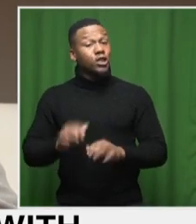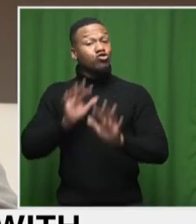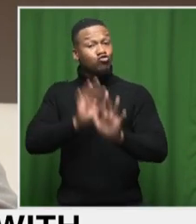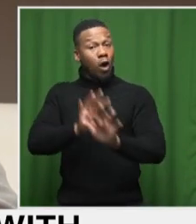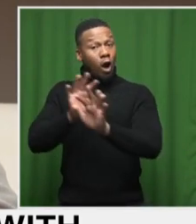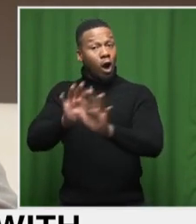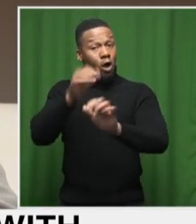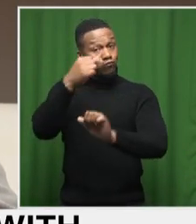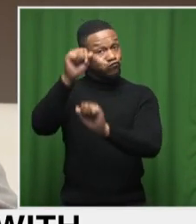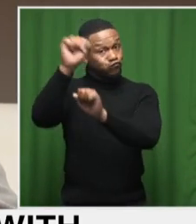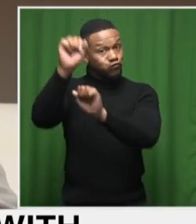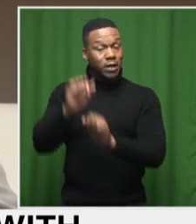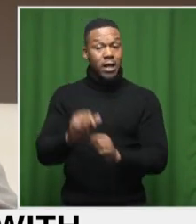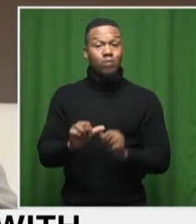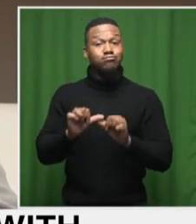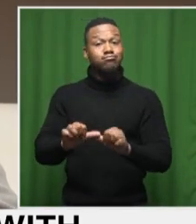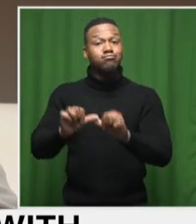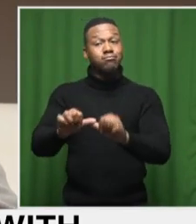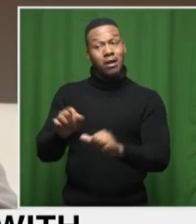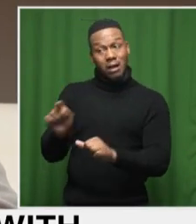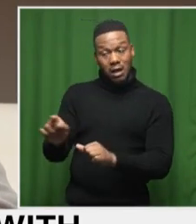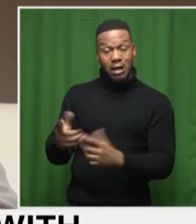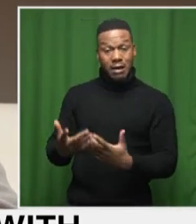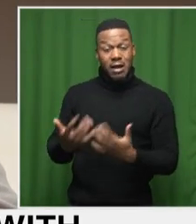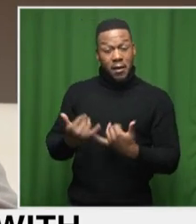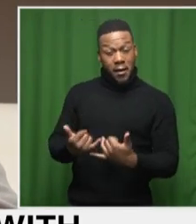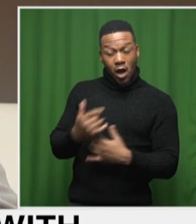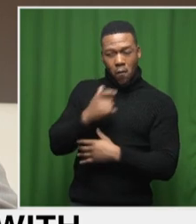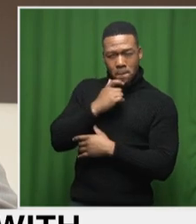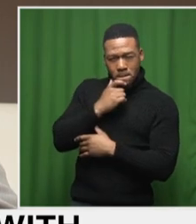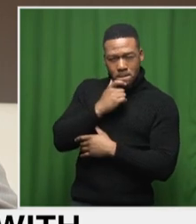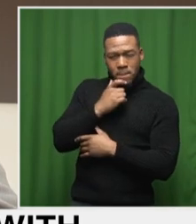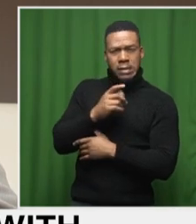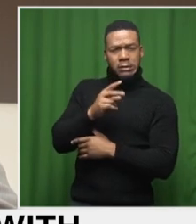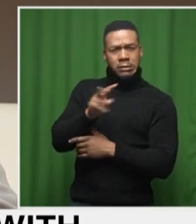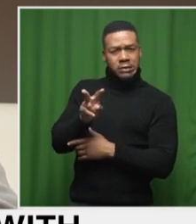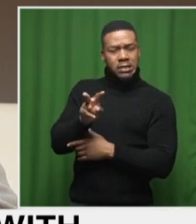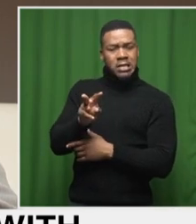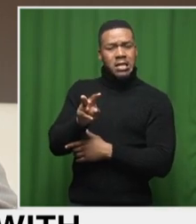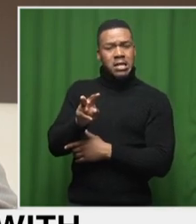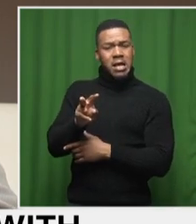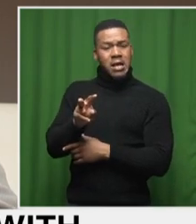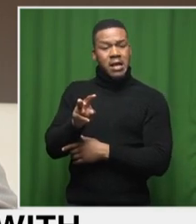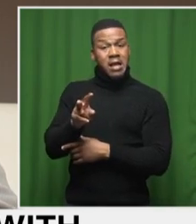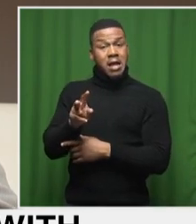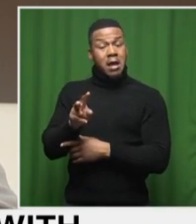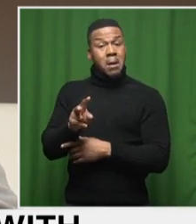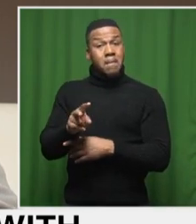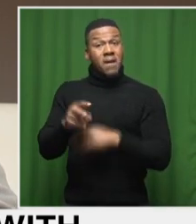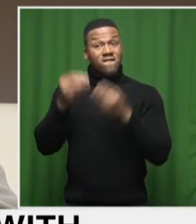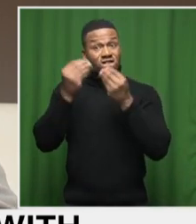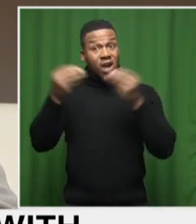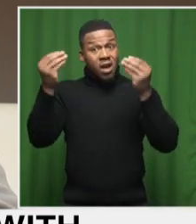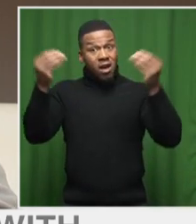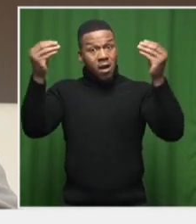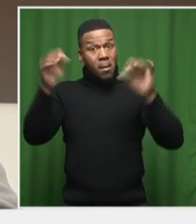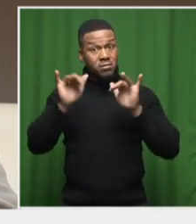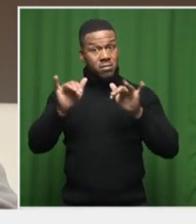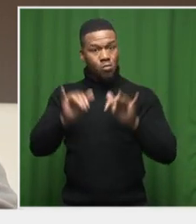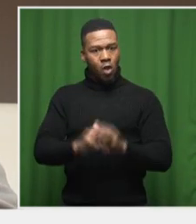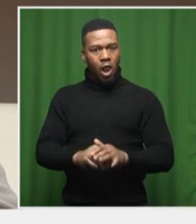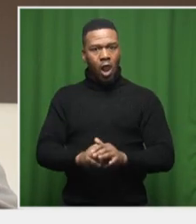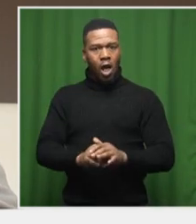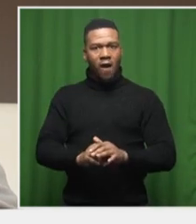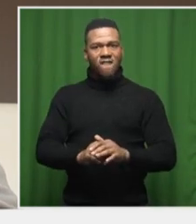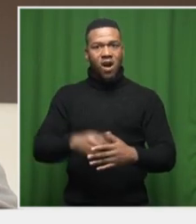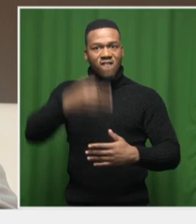it's strong as ever. There are so many very, very popular A-list performers who are joining the picket line, and they